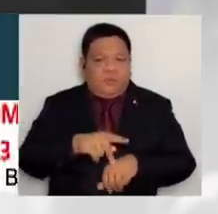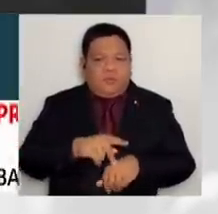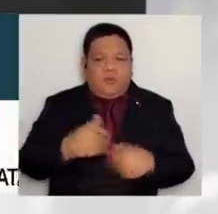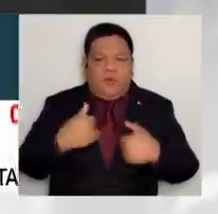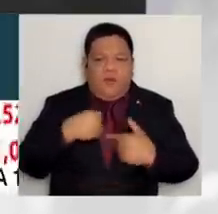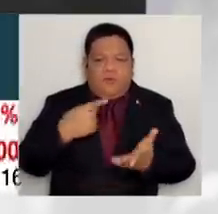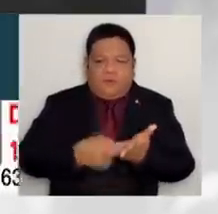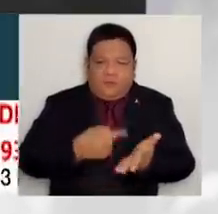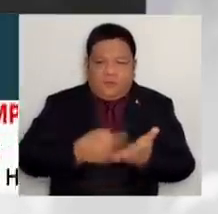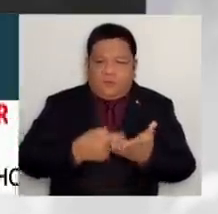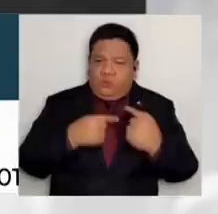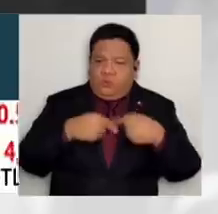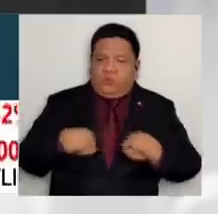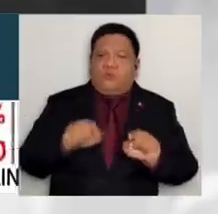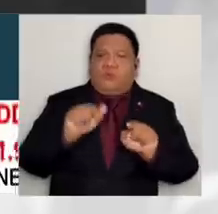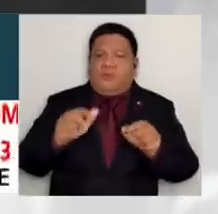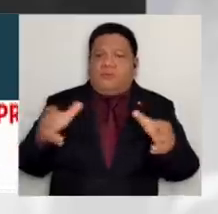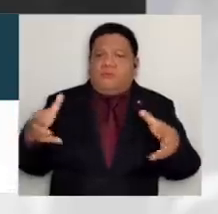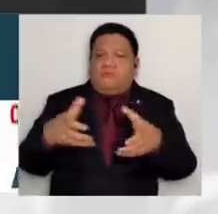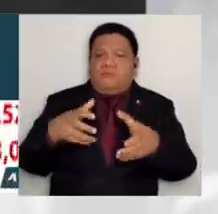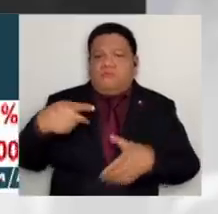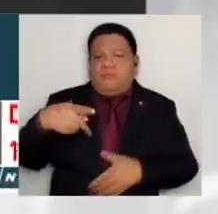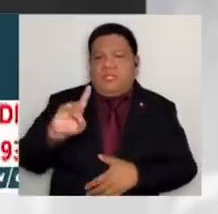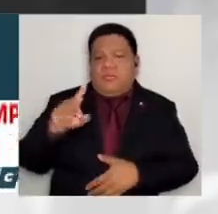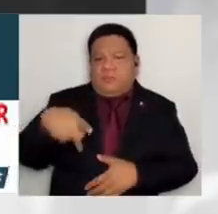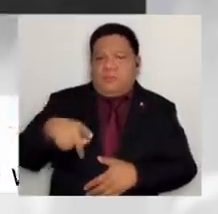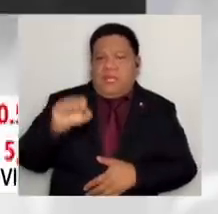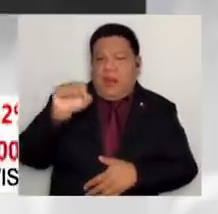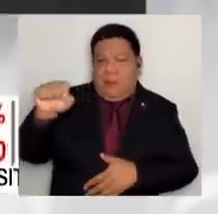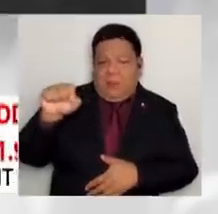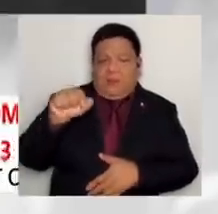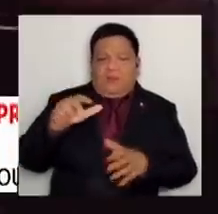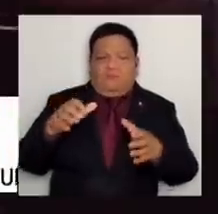Party's General Assembly this past weekend.